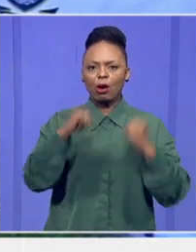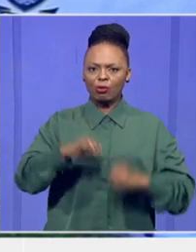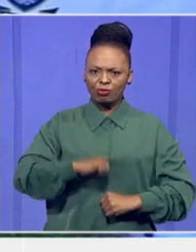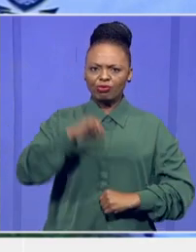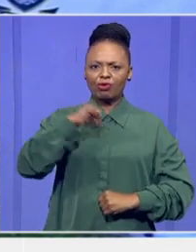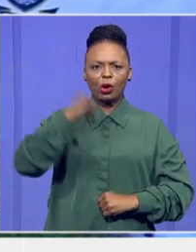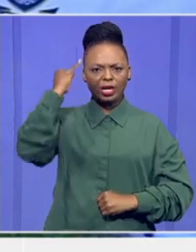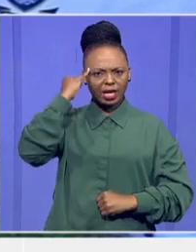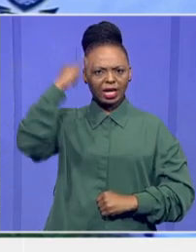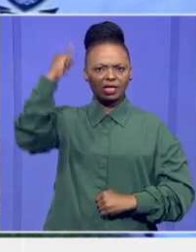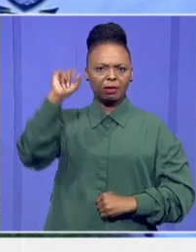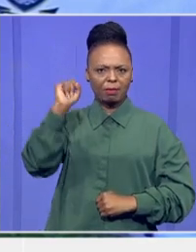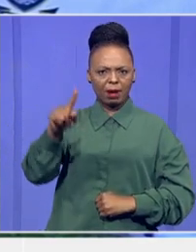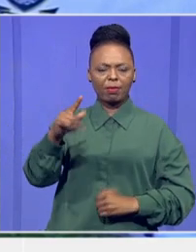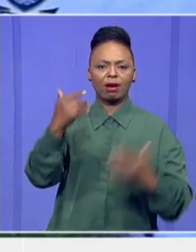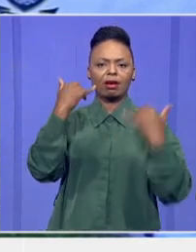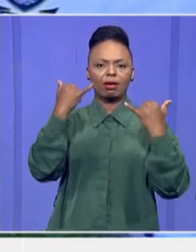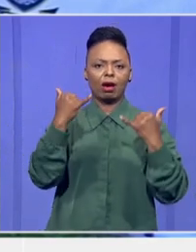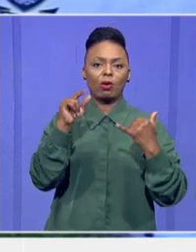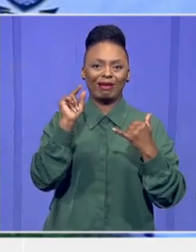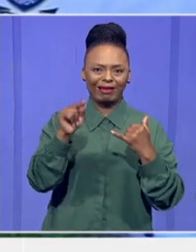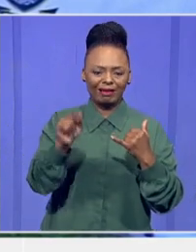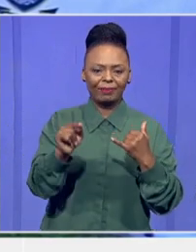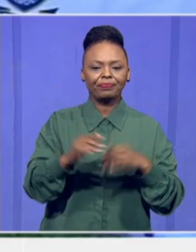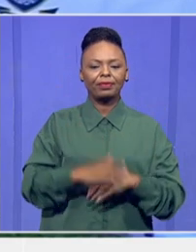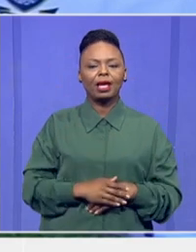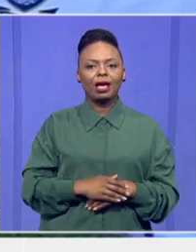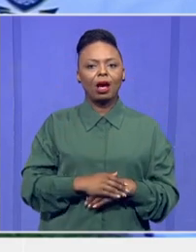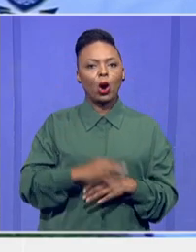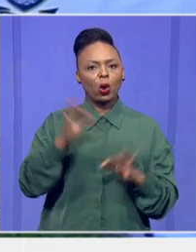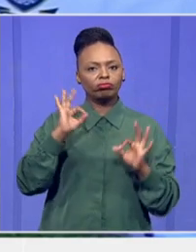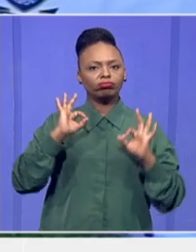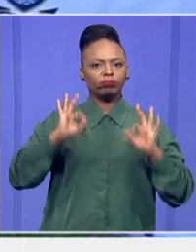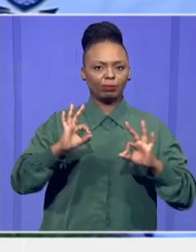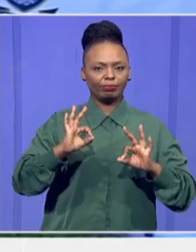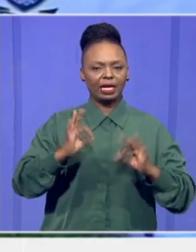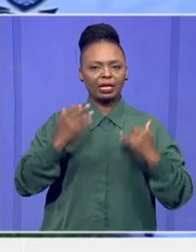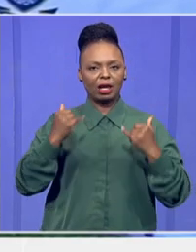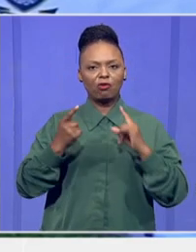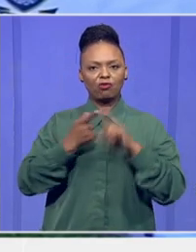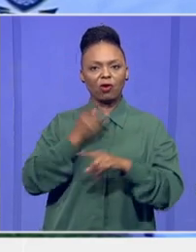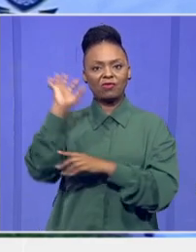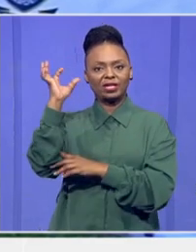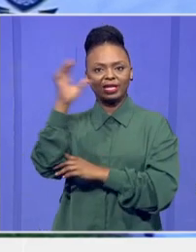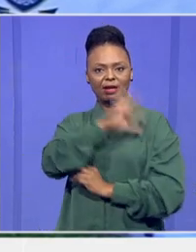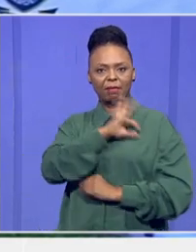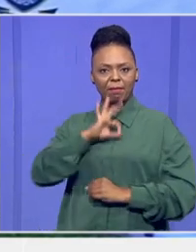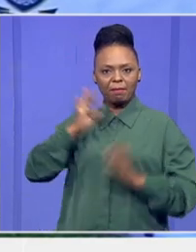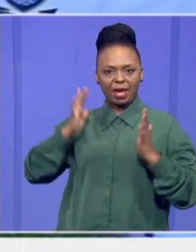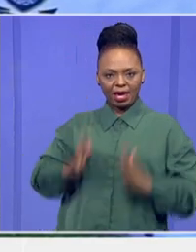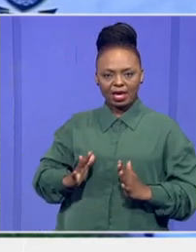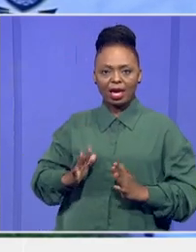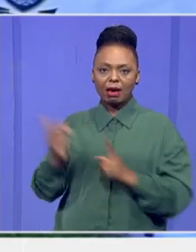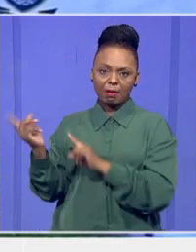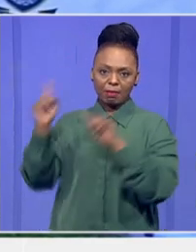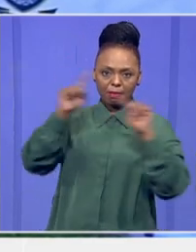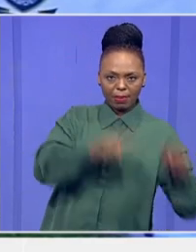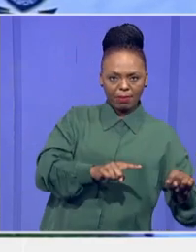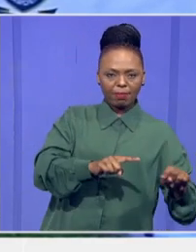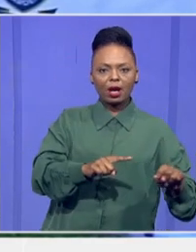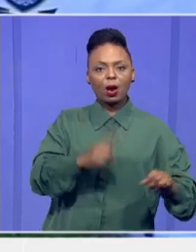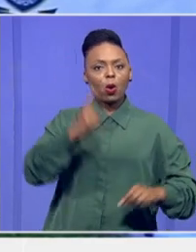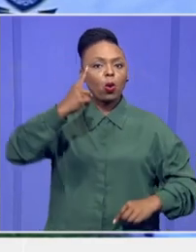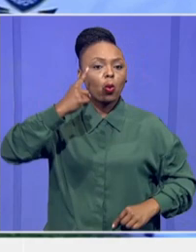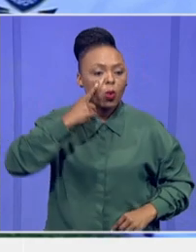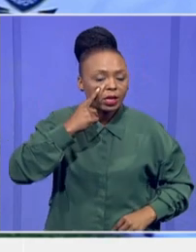that, you know, a mayor, an official from the Free State, has actually come forward today to witness what